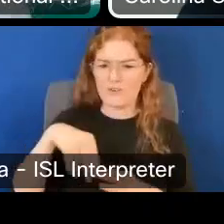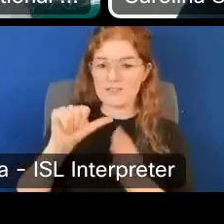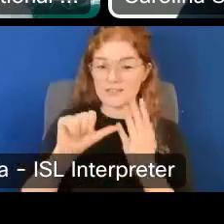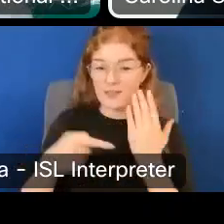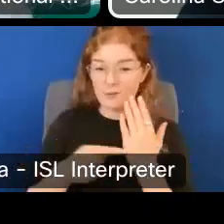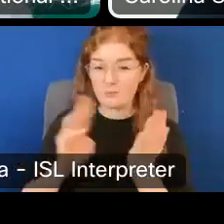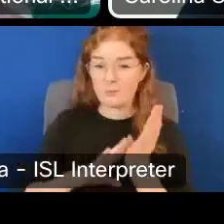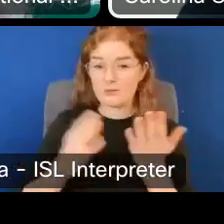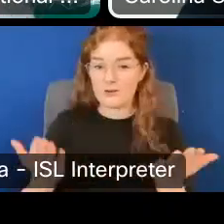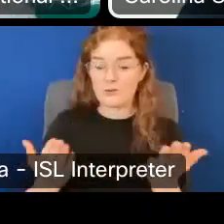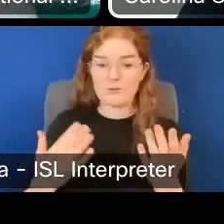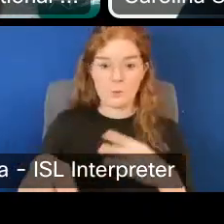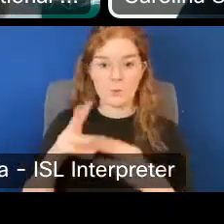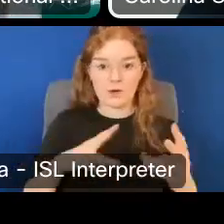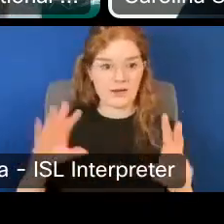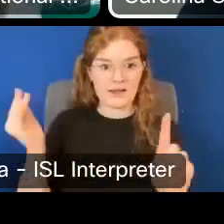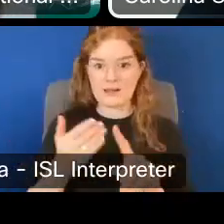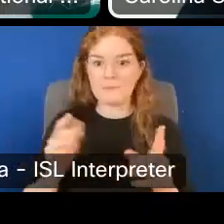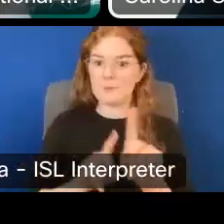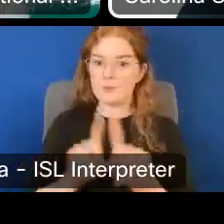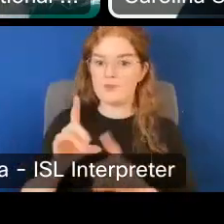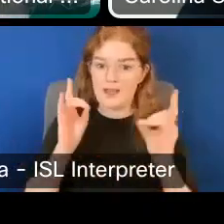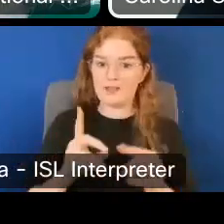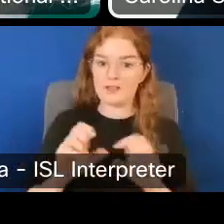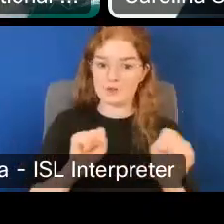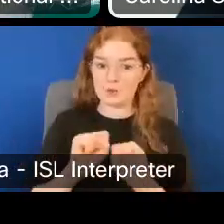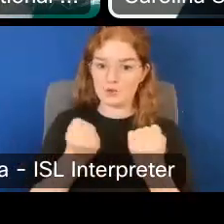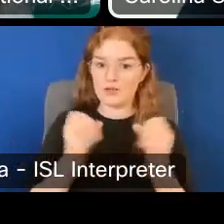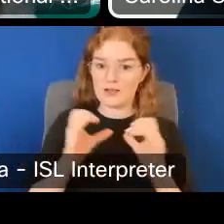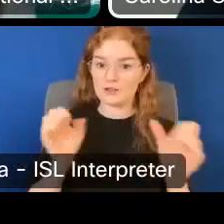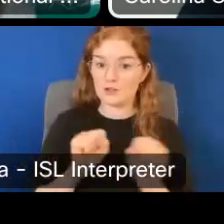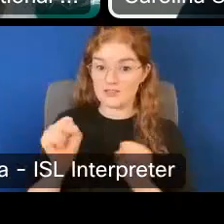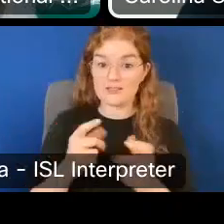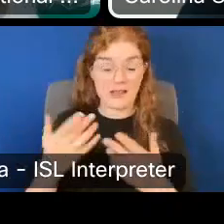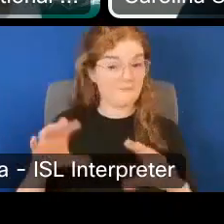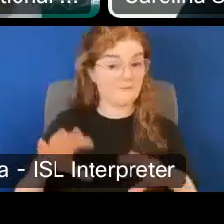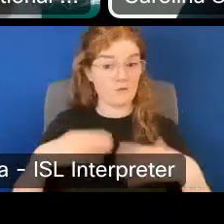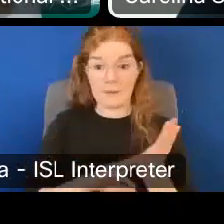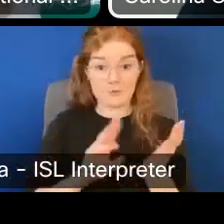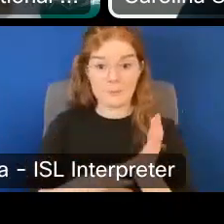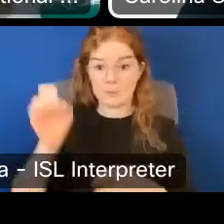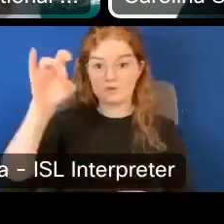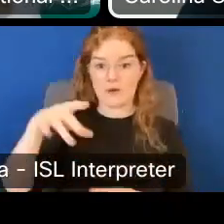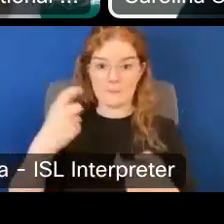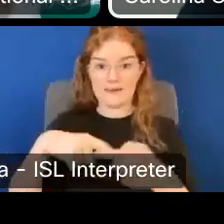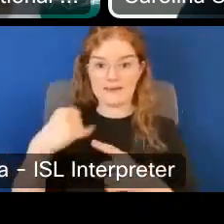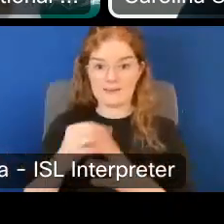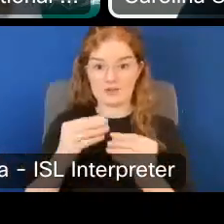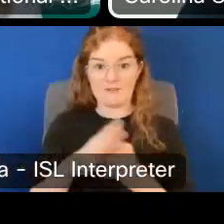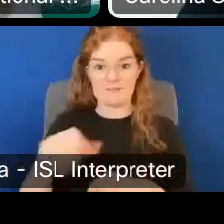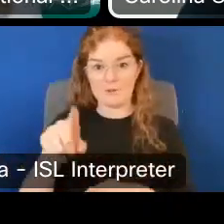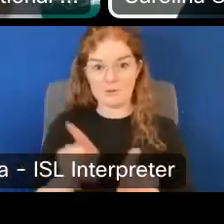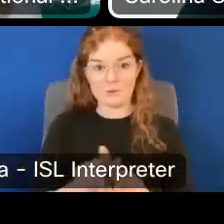members now working to improve health and social care services. It is free membership. We'll pop the link into the chat for you